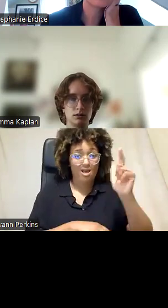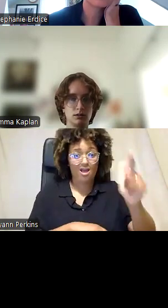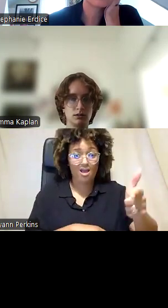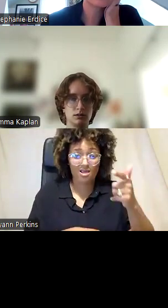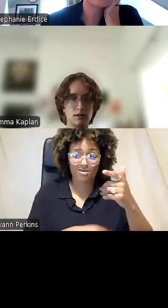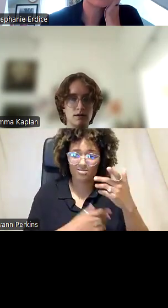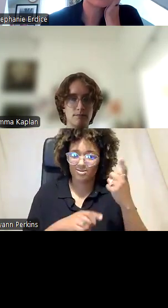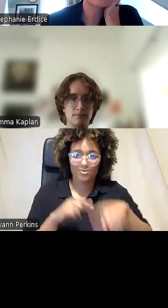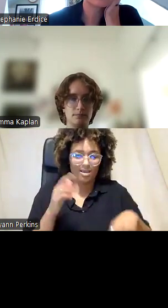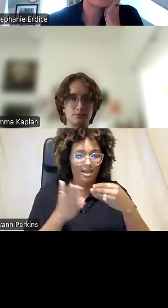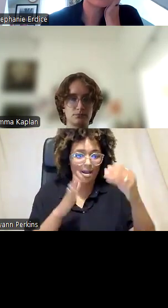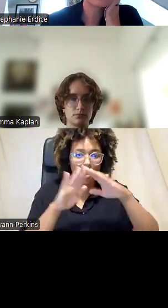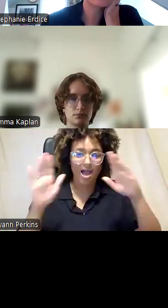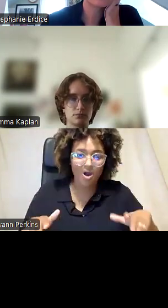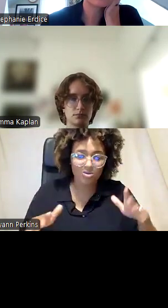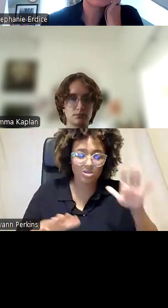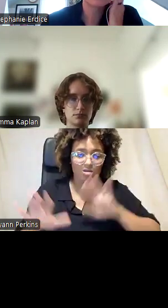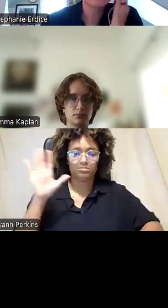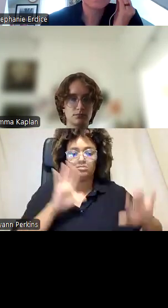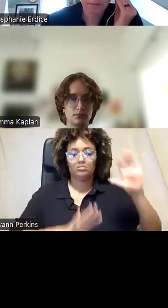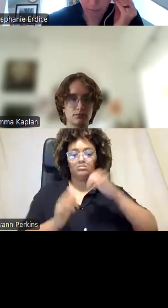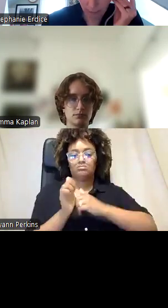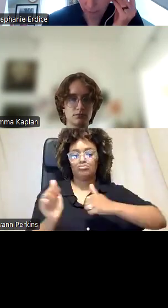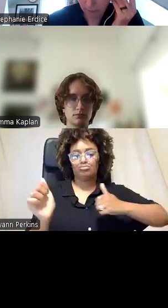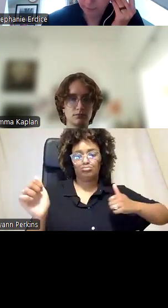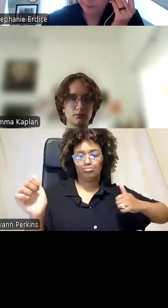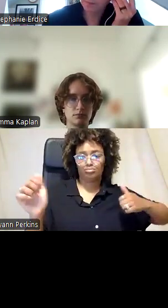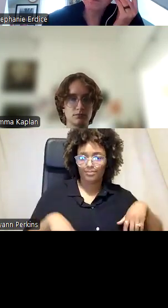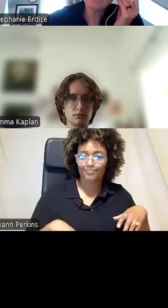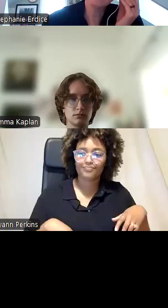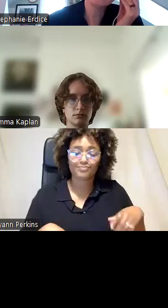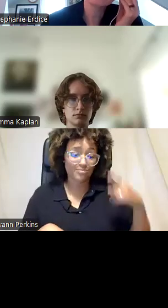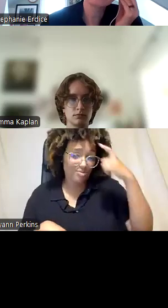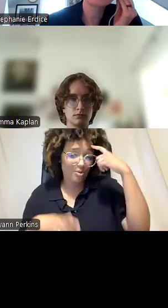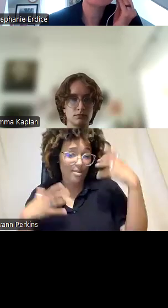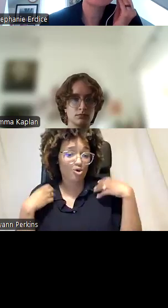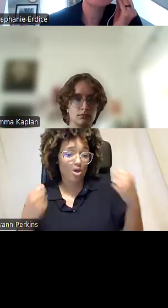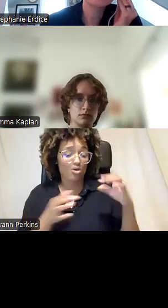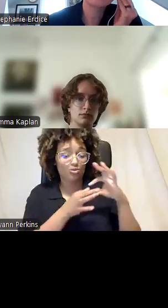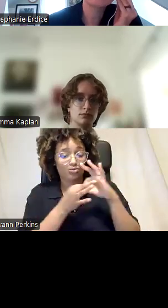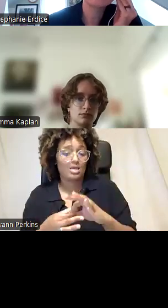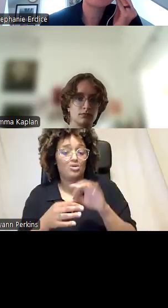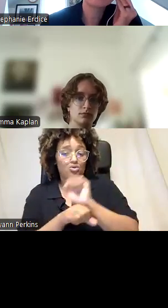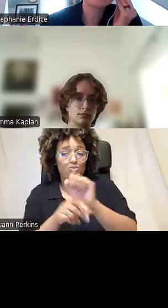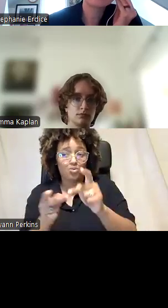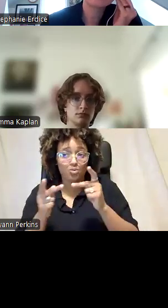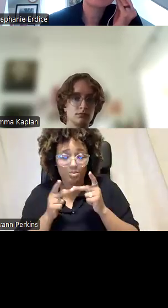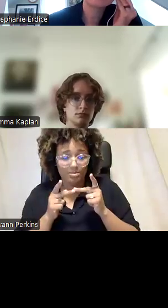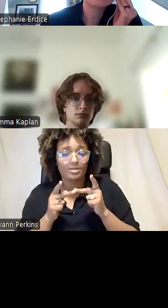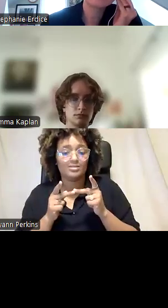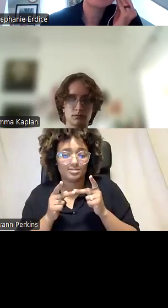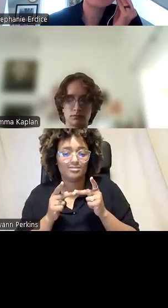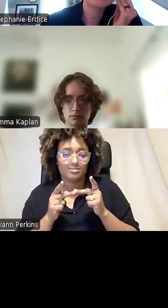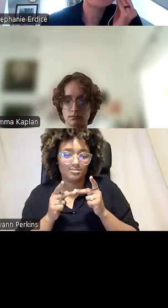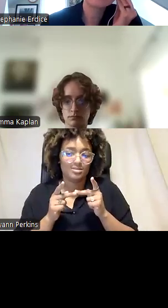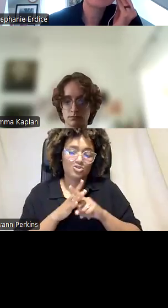the moment, we're seeing a way of talking about mental health in the workplace where it's starting to become allowed to be